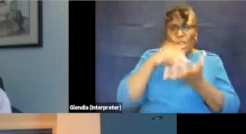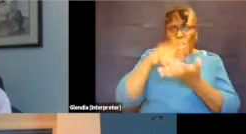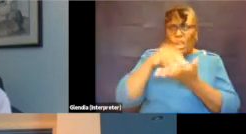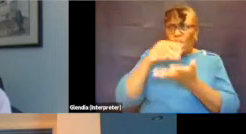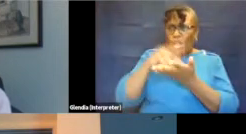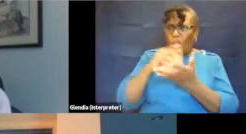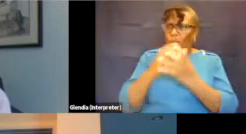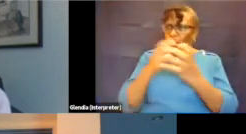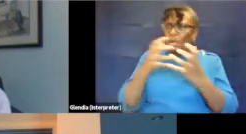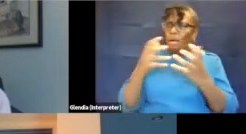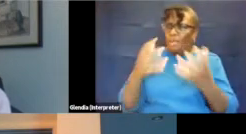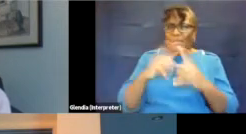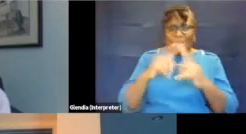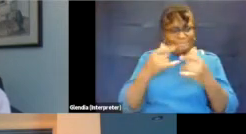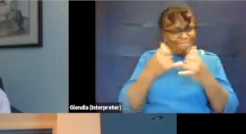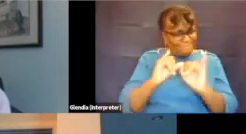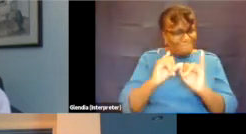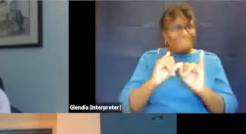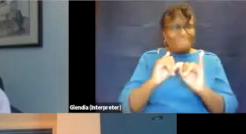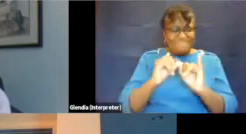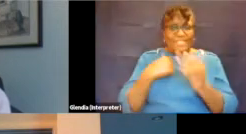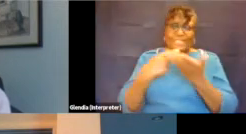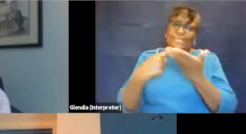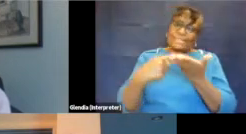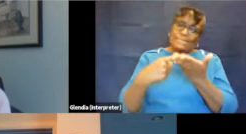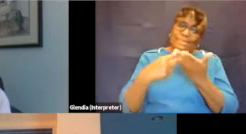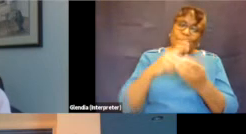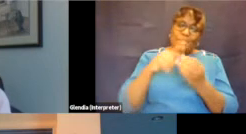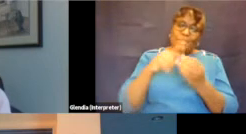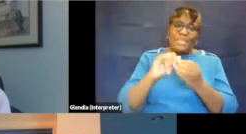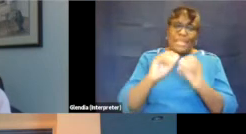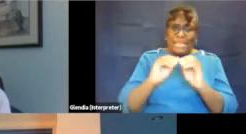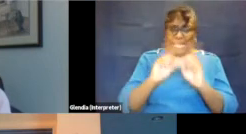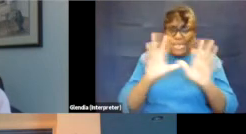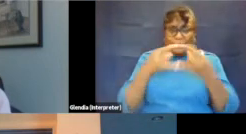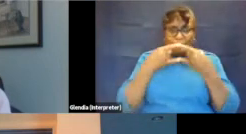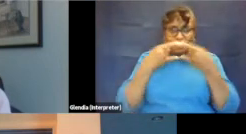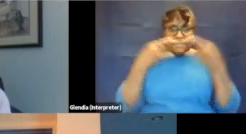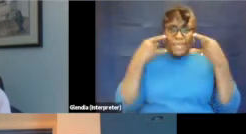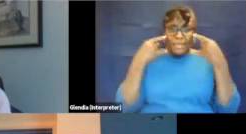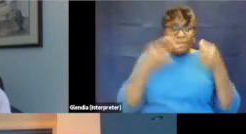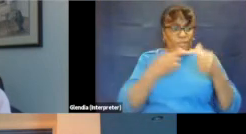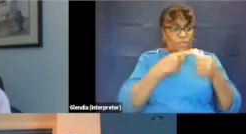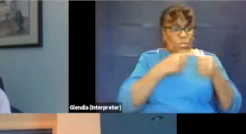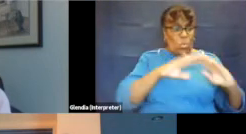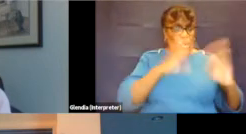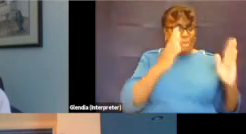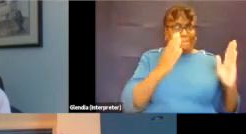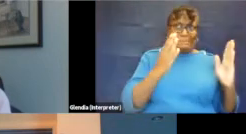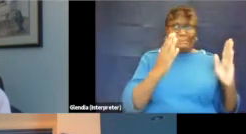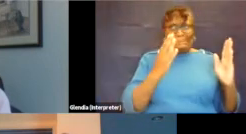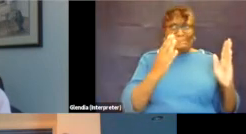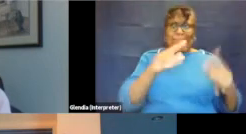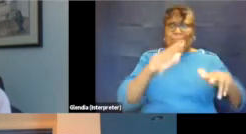year, but I'm still having some discussions about them. And in the beginning of the year, I think we didn't know what to expect when school